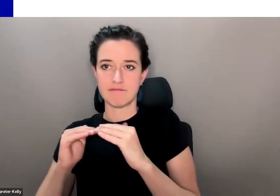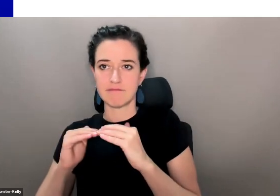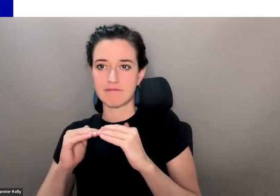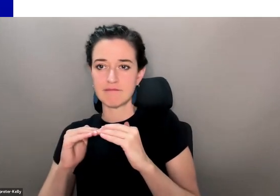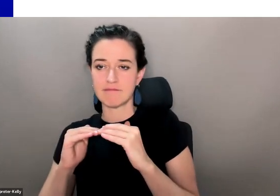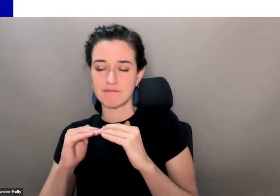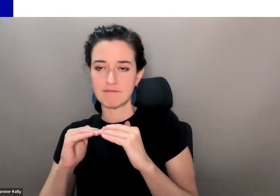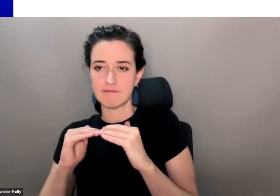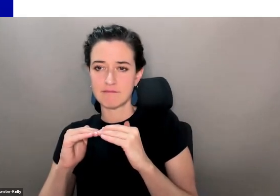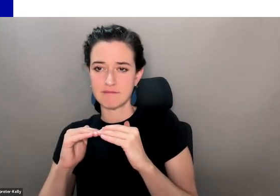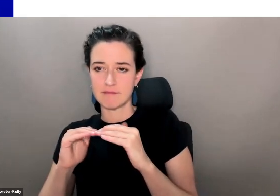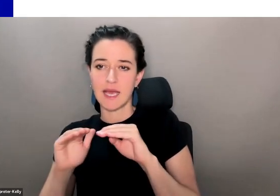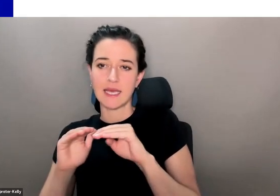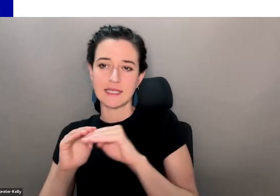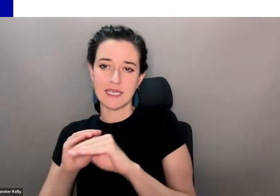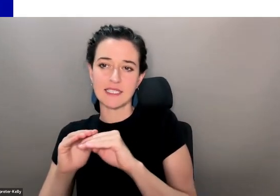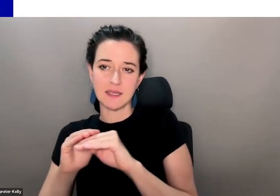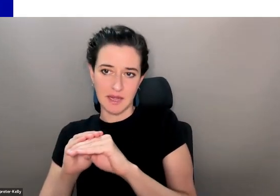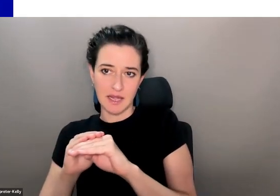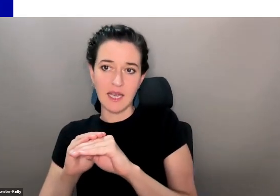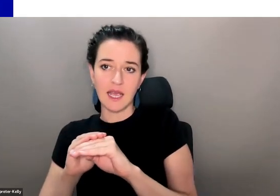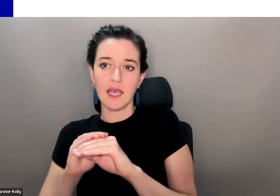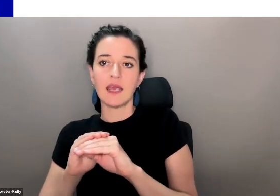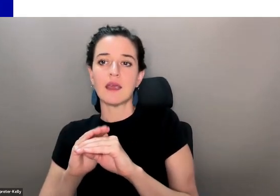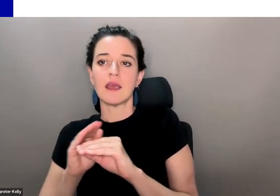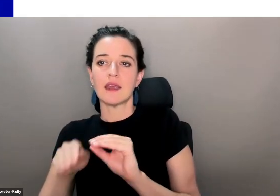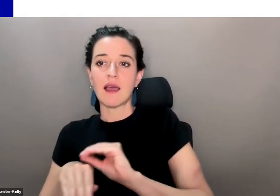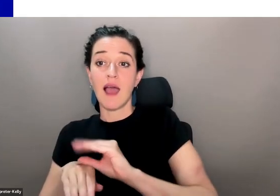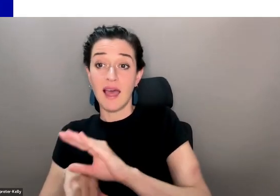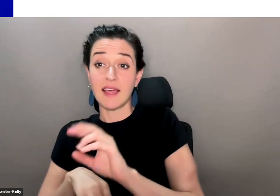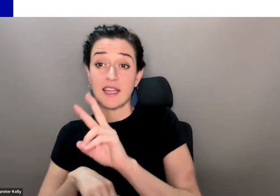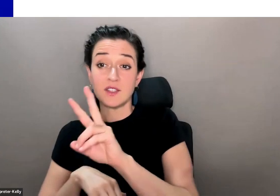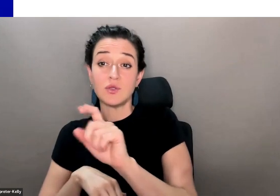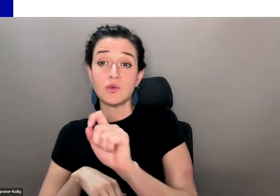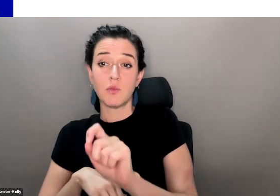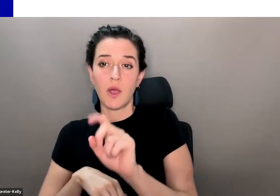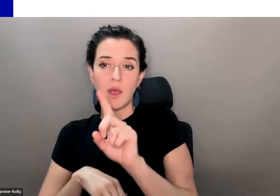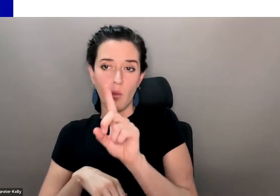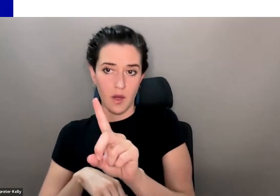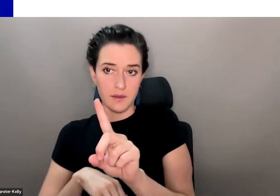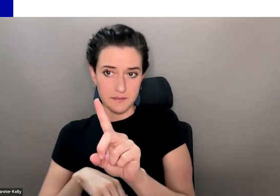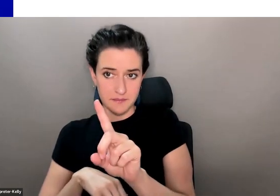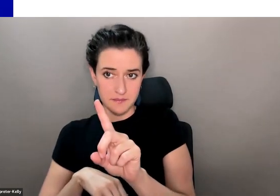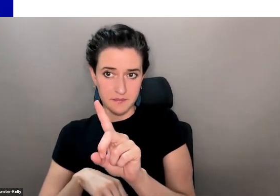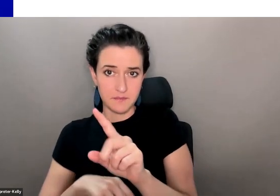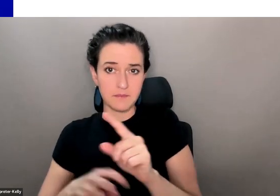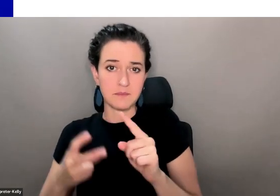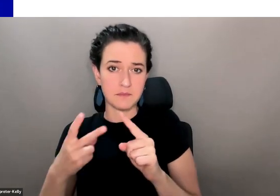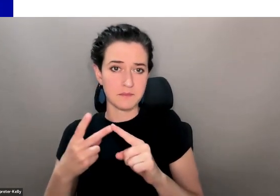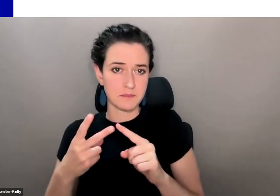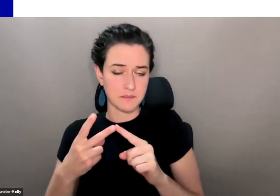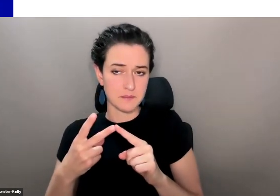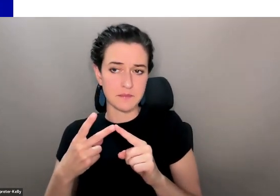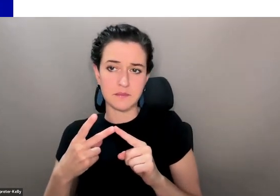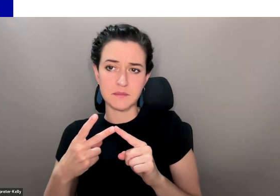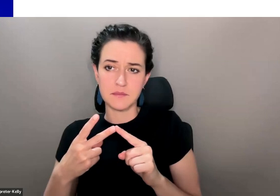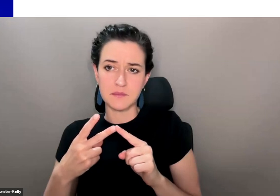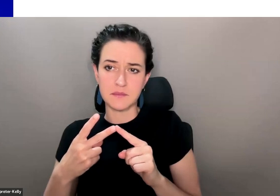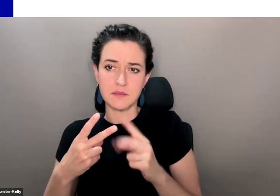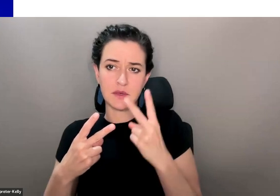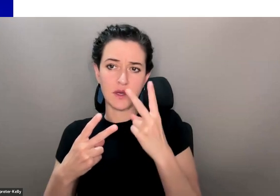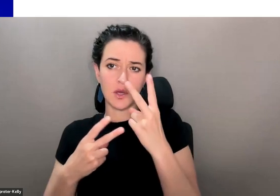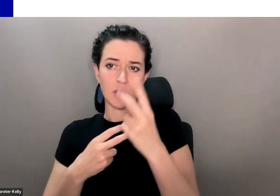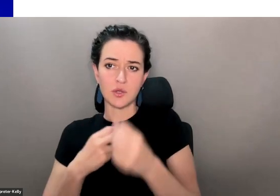Web Content Accessibility Guideline 2.1. I don't know if I mentioned that, A or AA. And then there's the 2-year